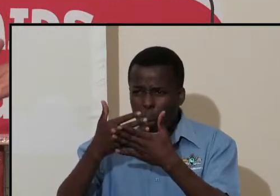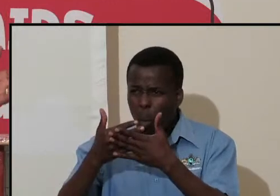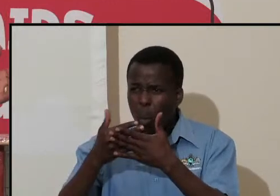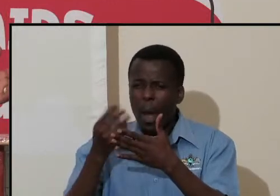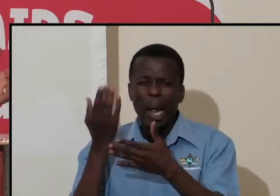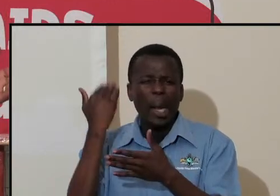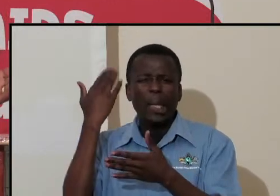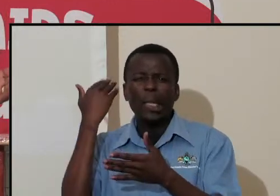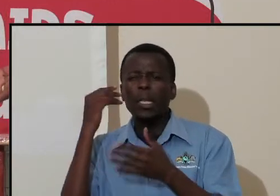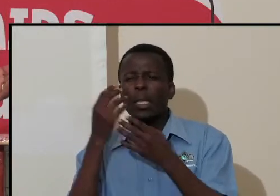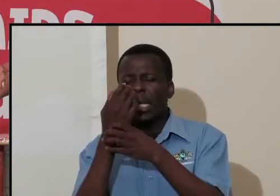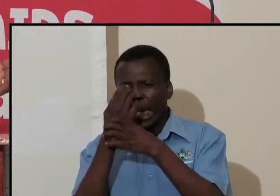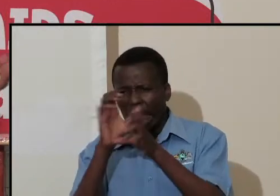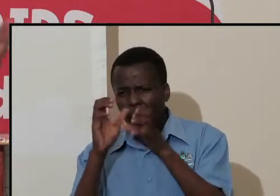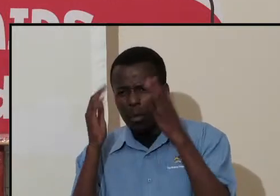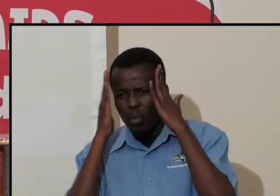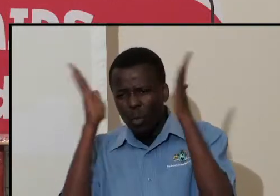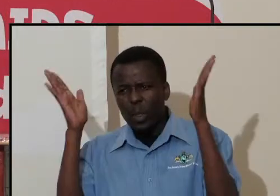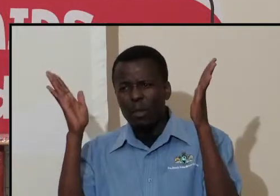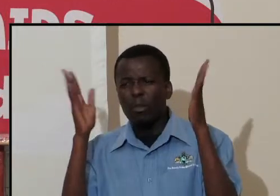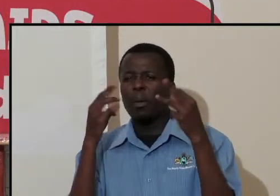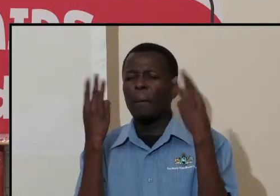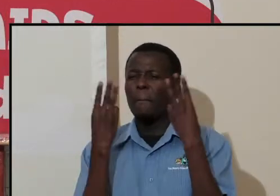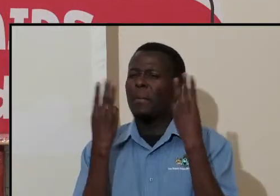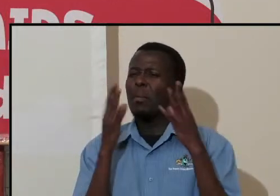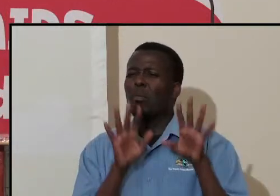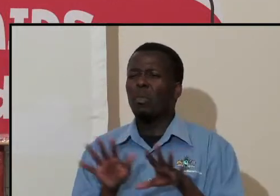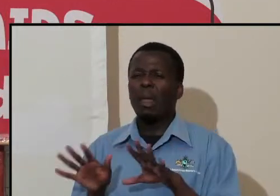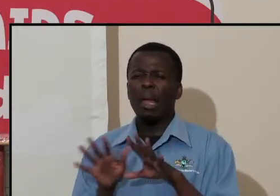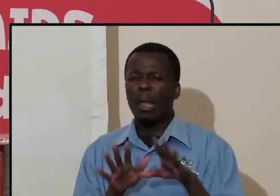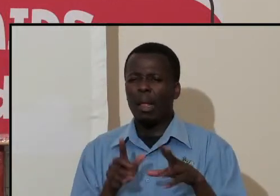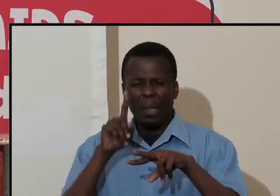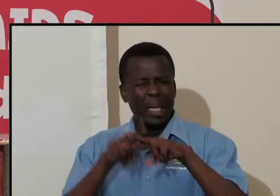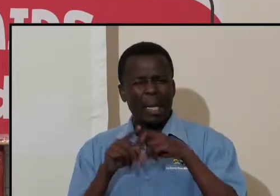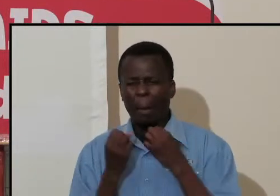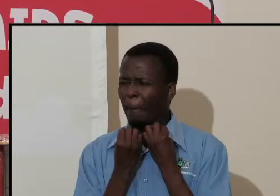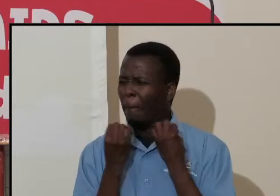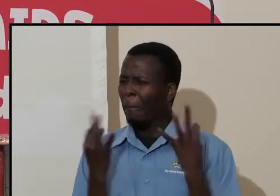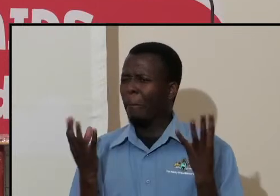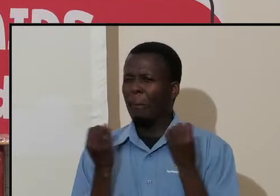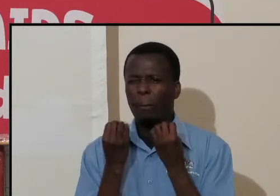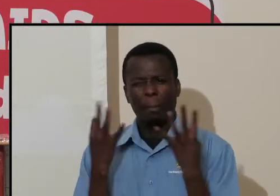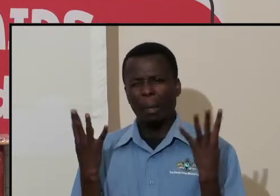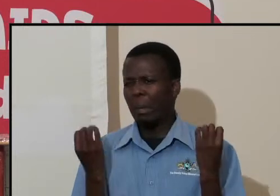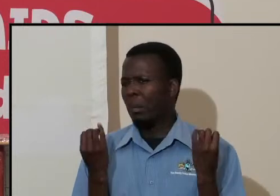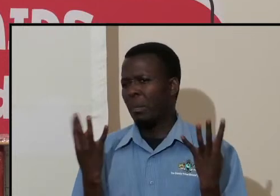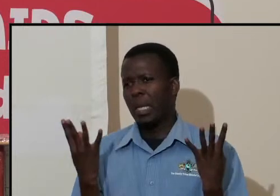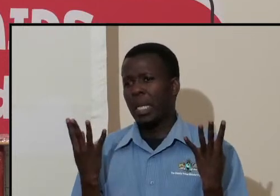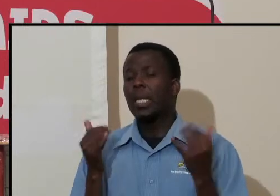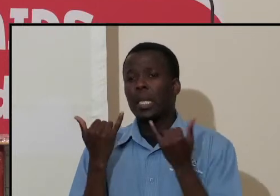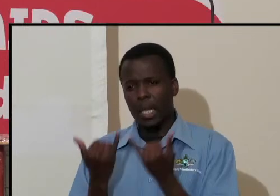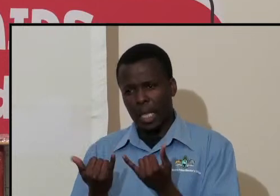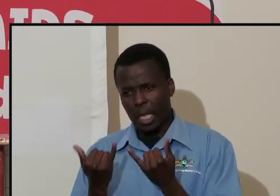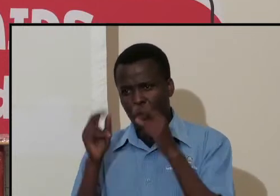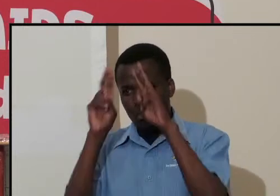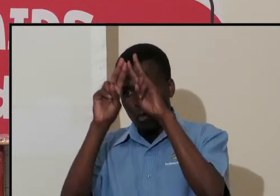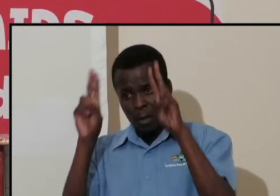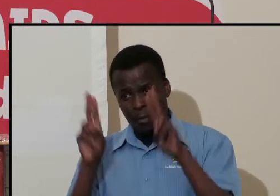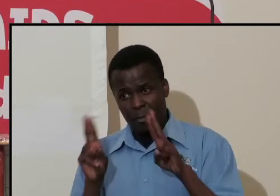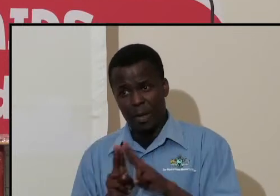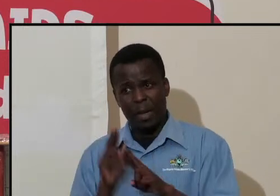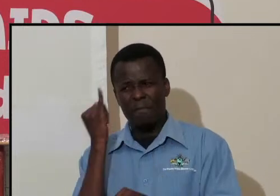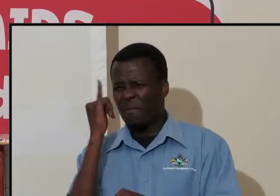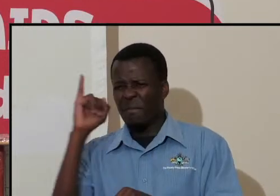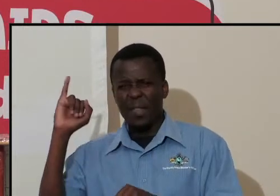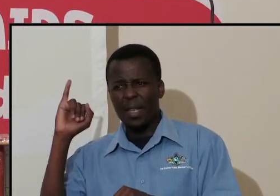highest prevalence of HIV, and now we are the only African country that has attained 95,